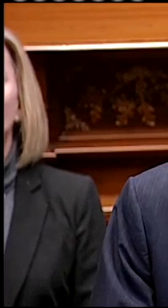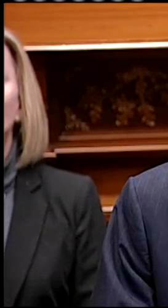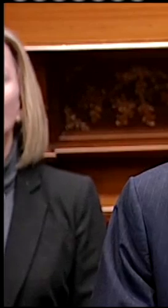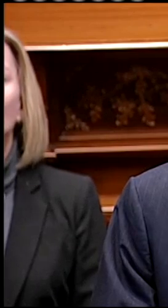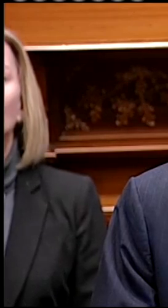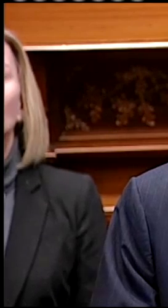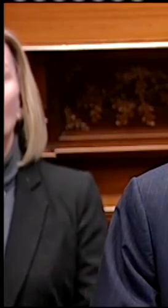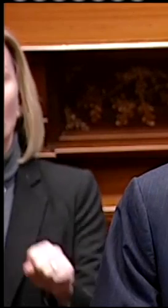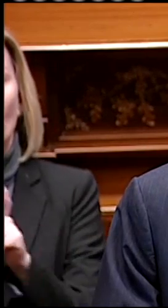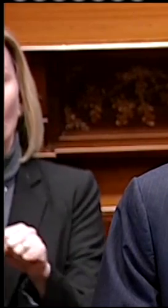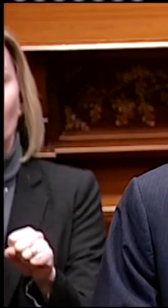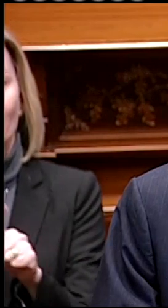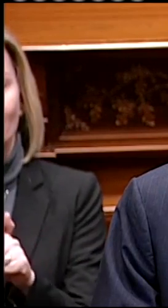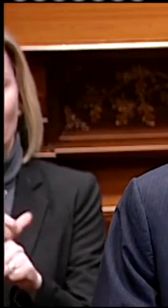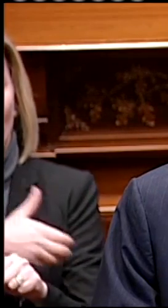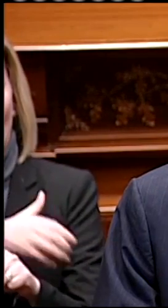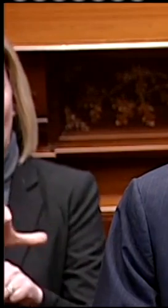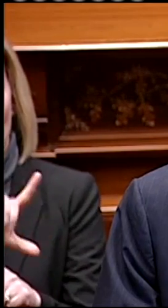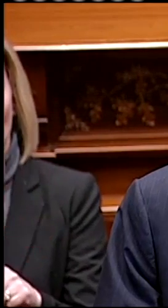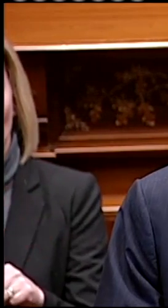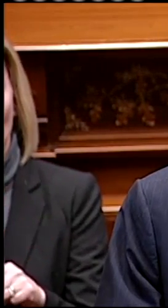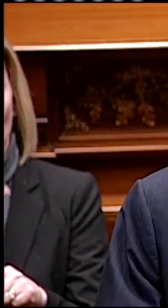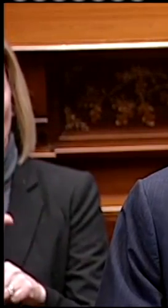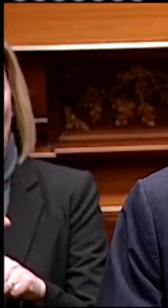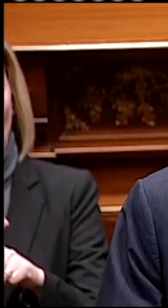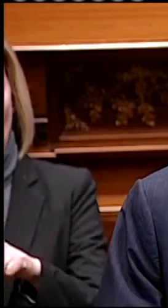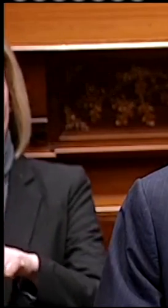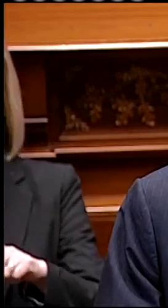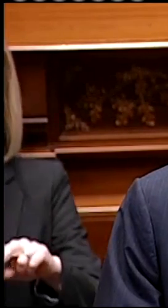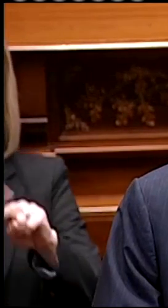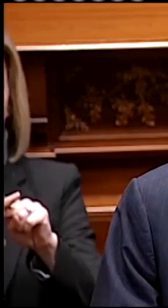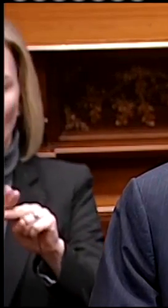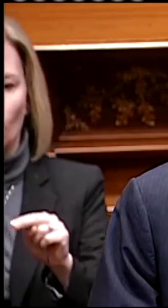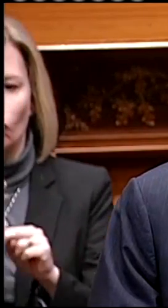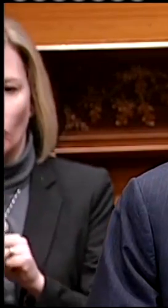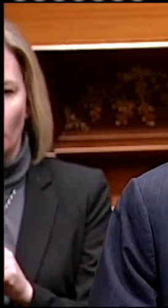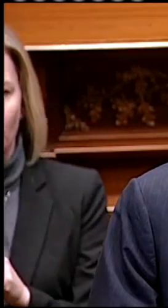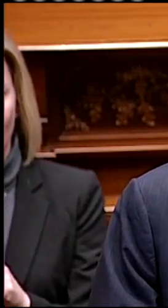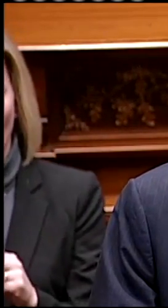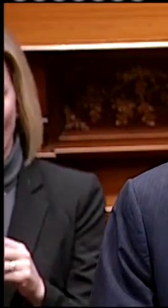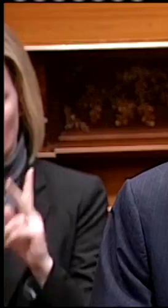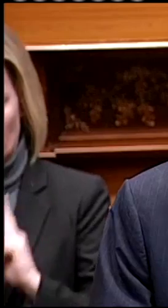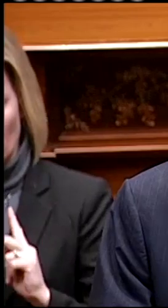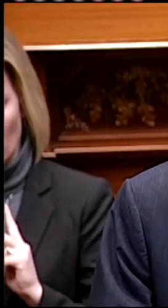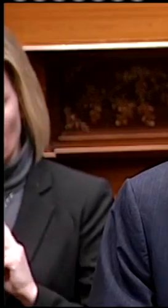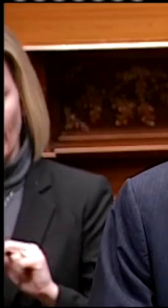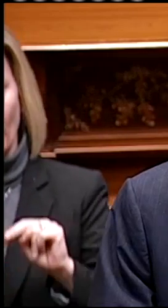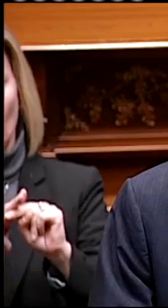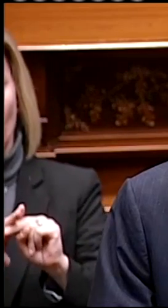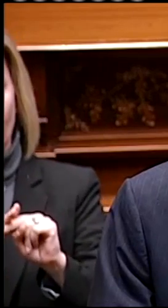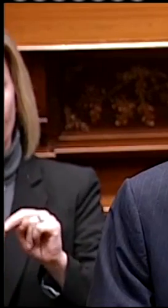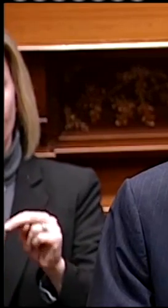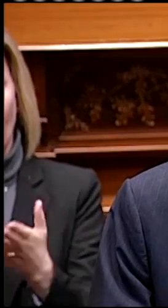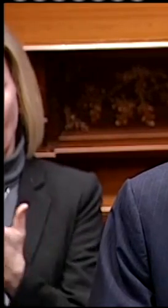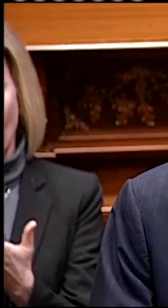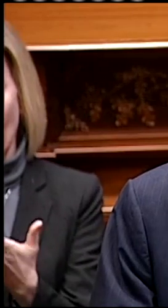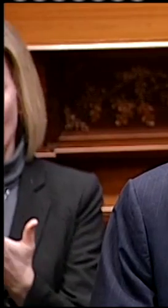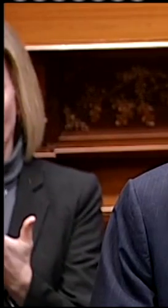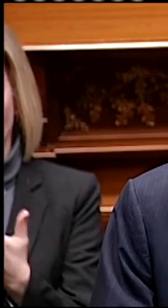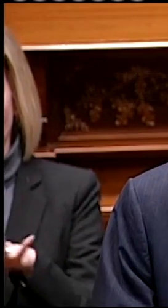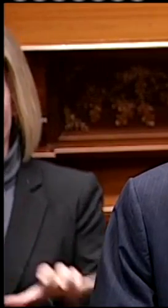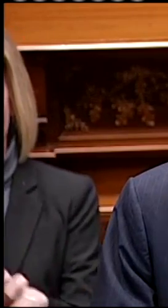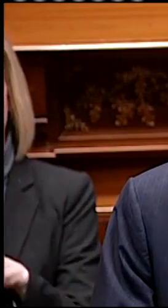Employee empowerment zones will increase jobs for residents, increase economic activity for local